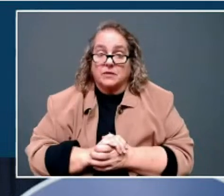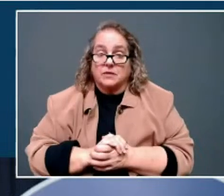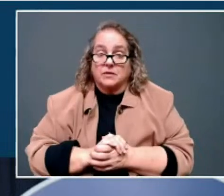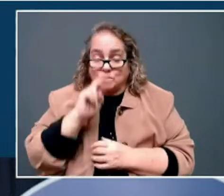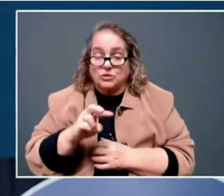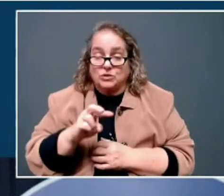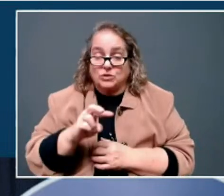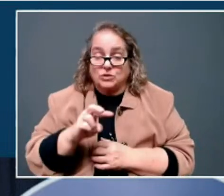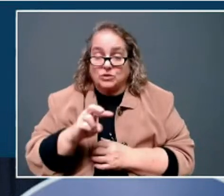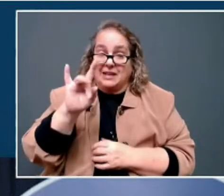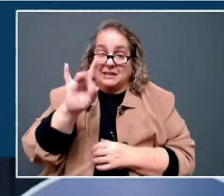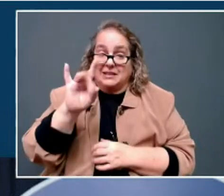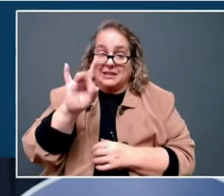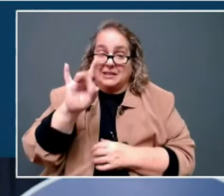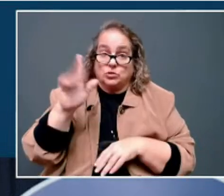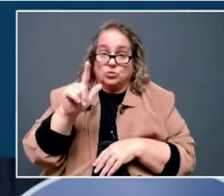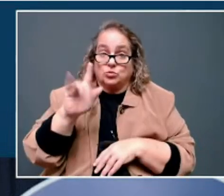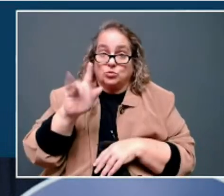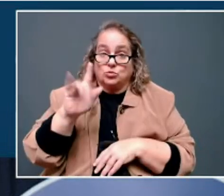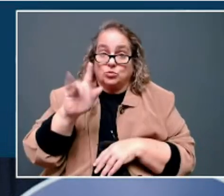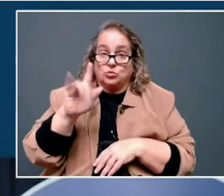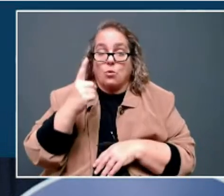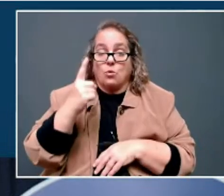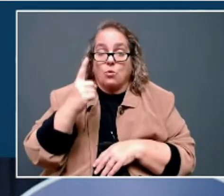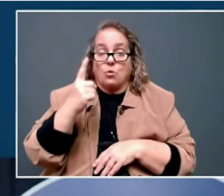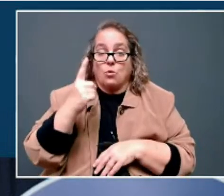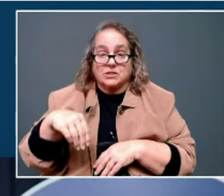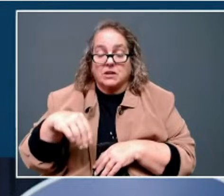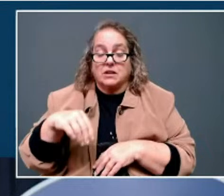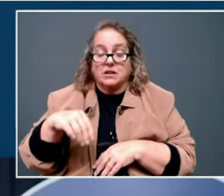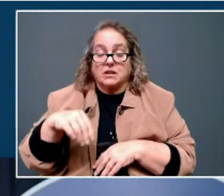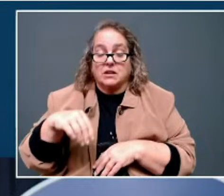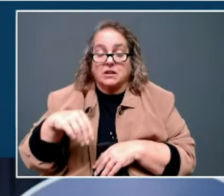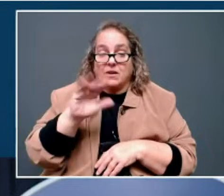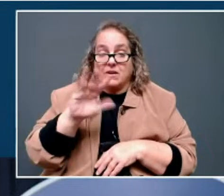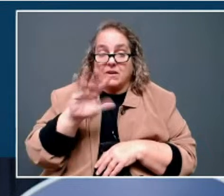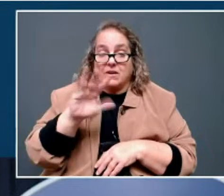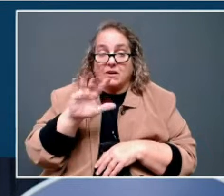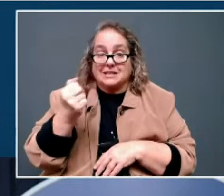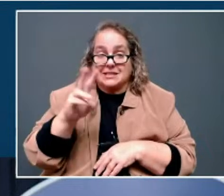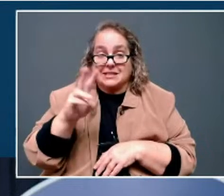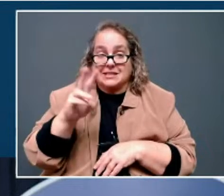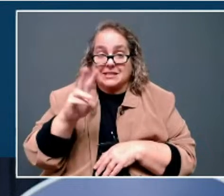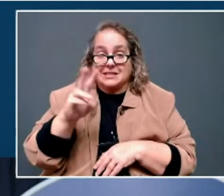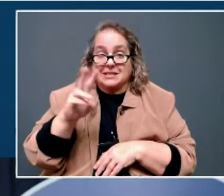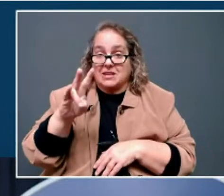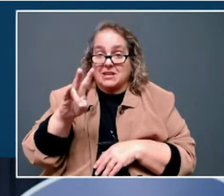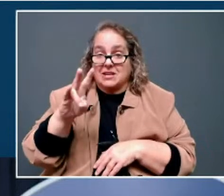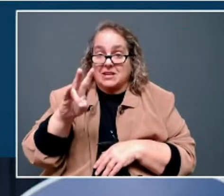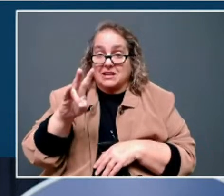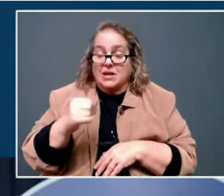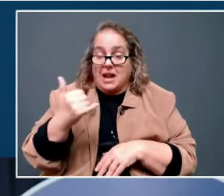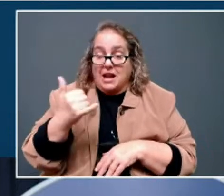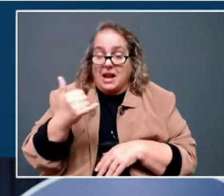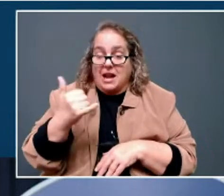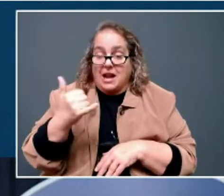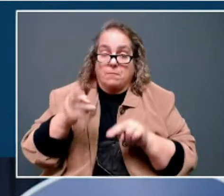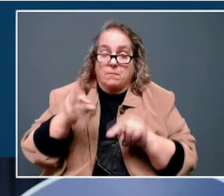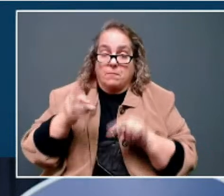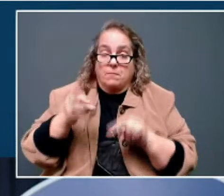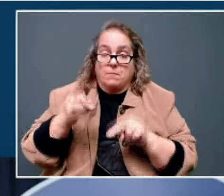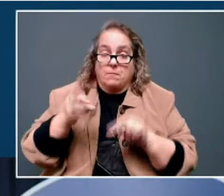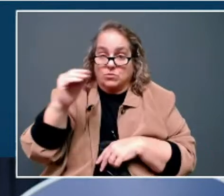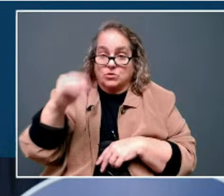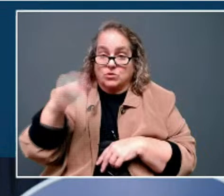to 24-year-olds up 1% to 54. 16 to 17-year-olds now up 1% to half.